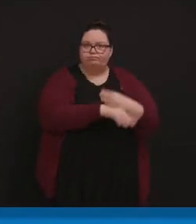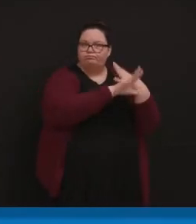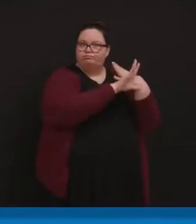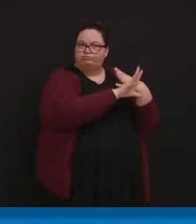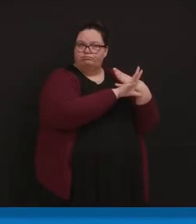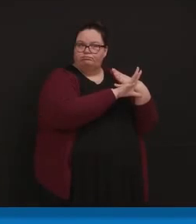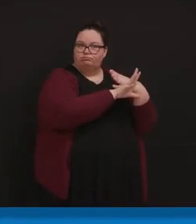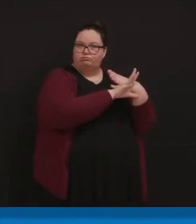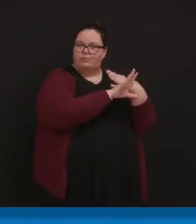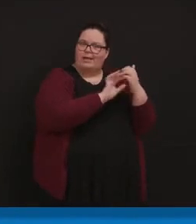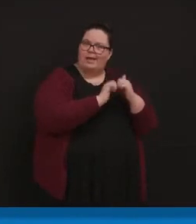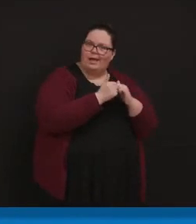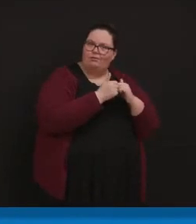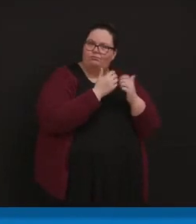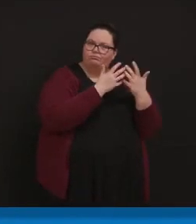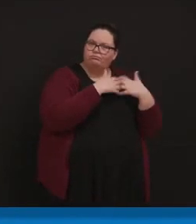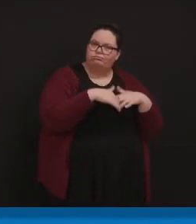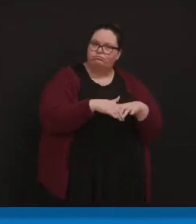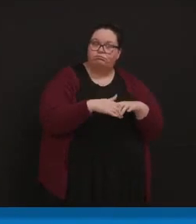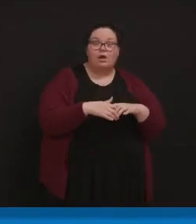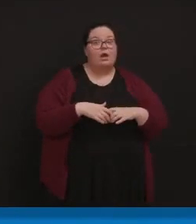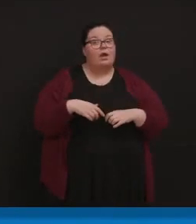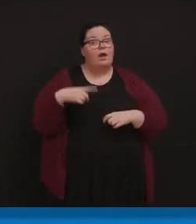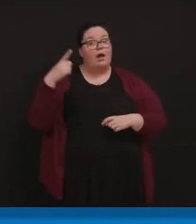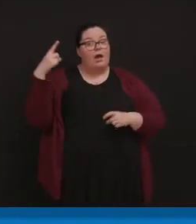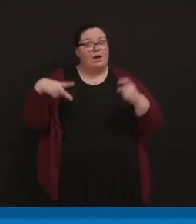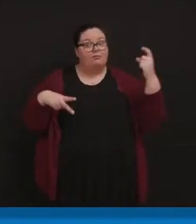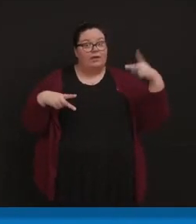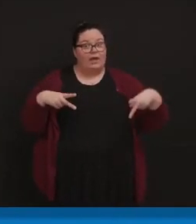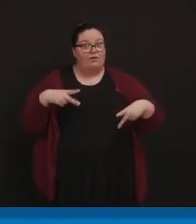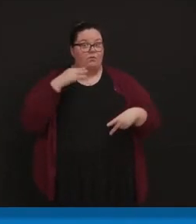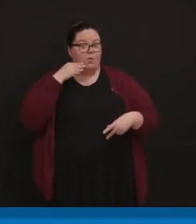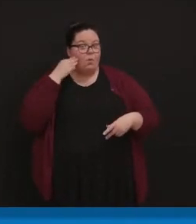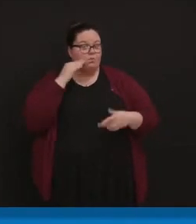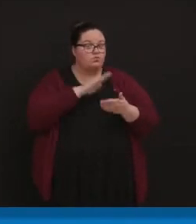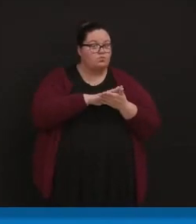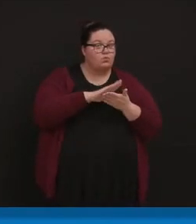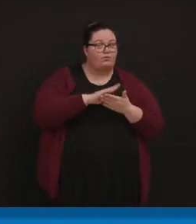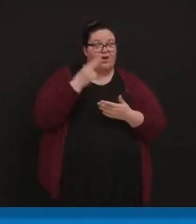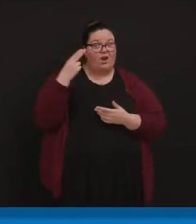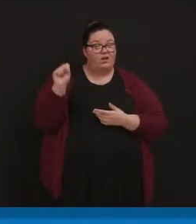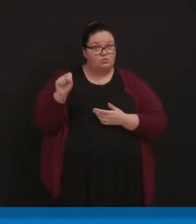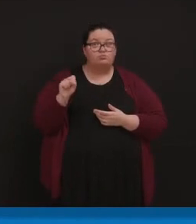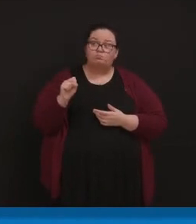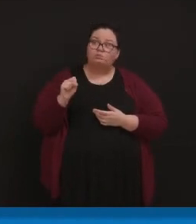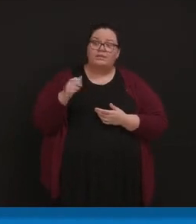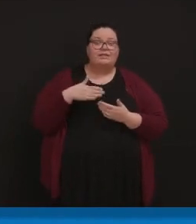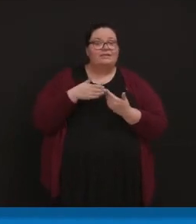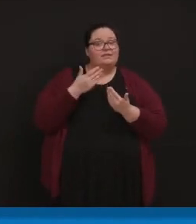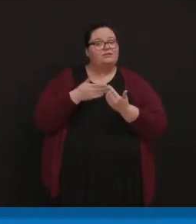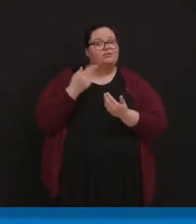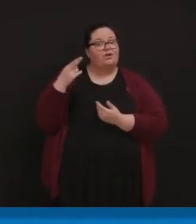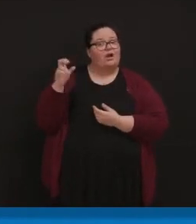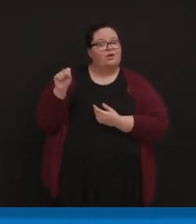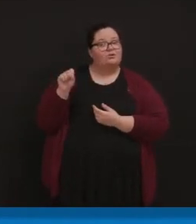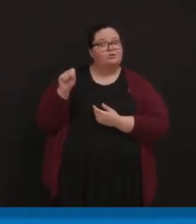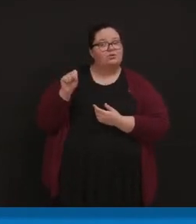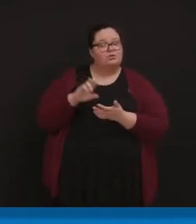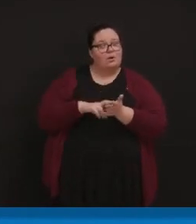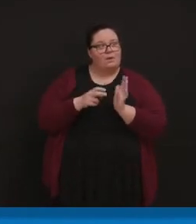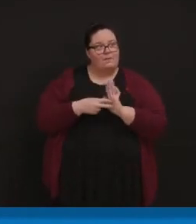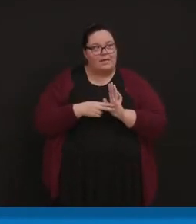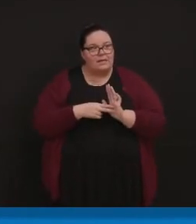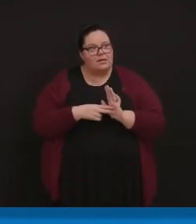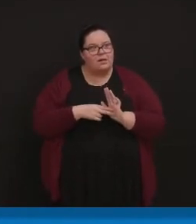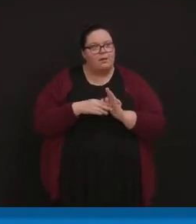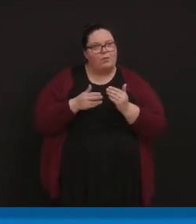blended learning has absolutely made it easier for high school students to continue home learning for a few weeks if necessary, and why government put in place the measures